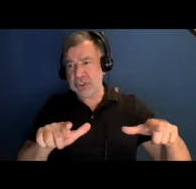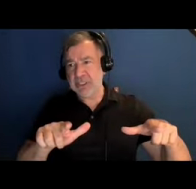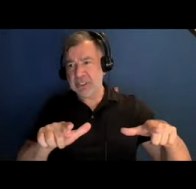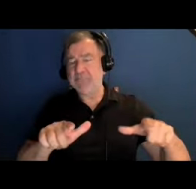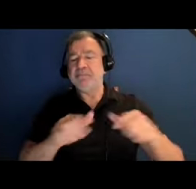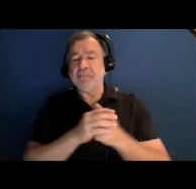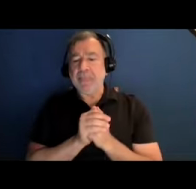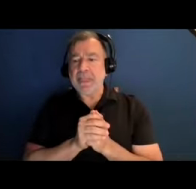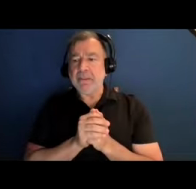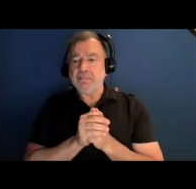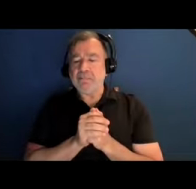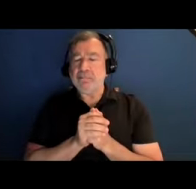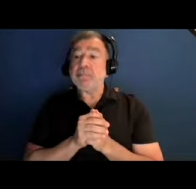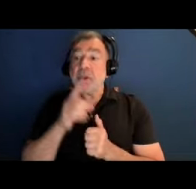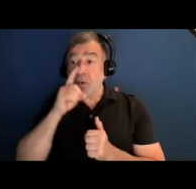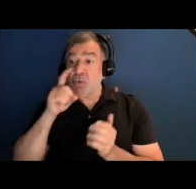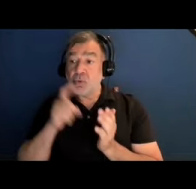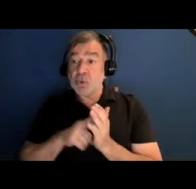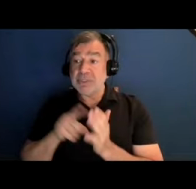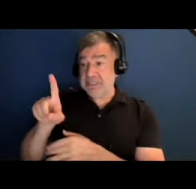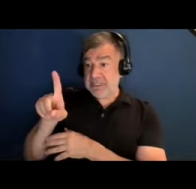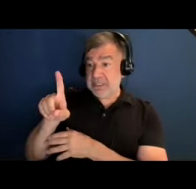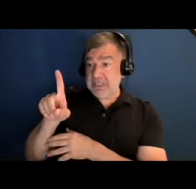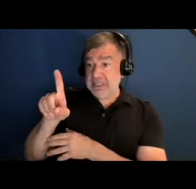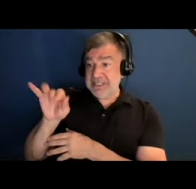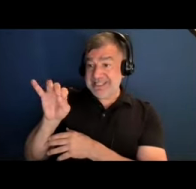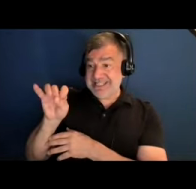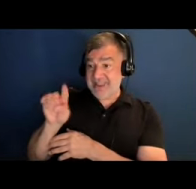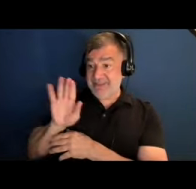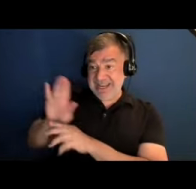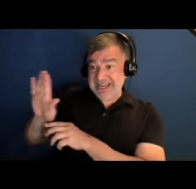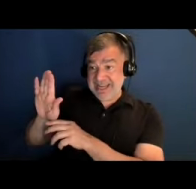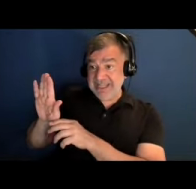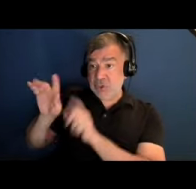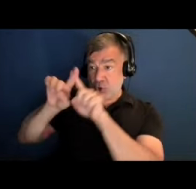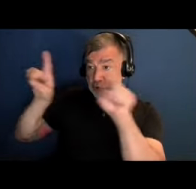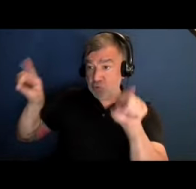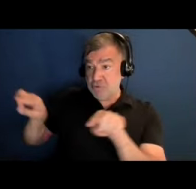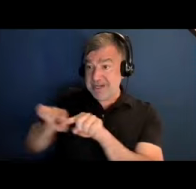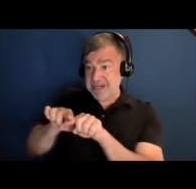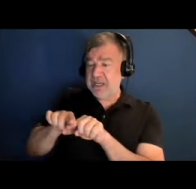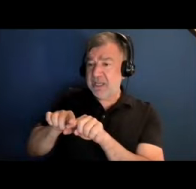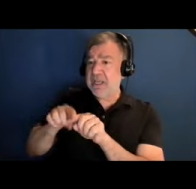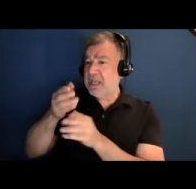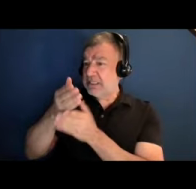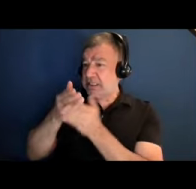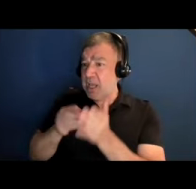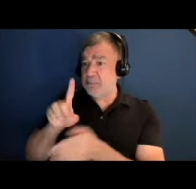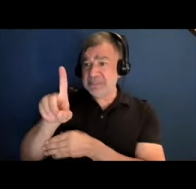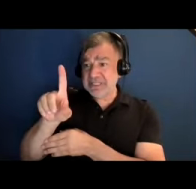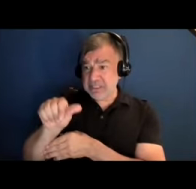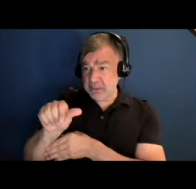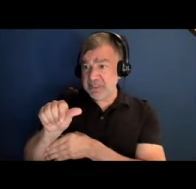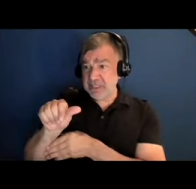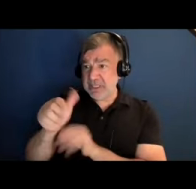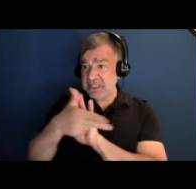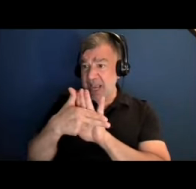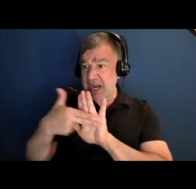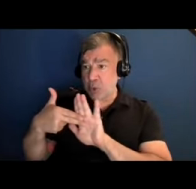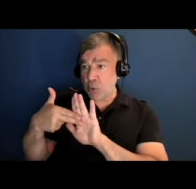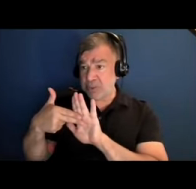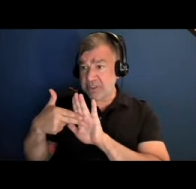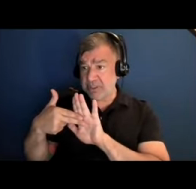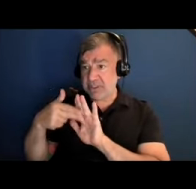see even in David's screen that he shared, there are some disability diagnoses that were